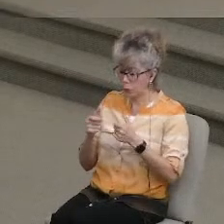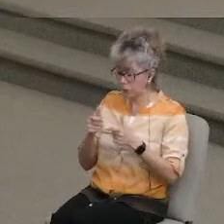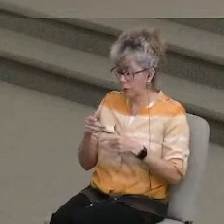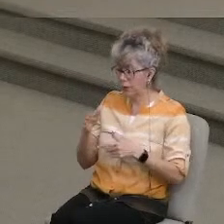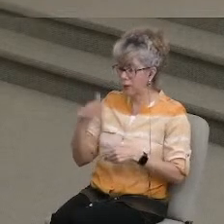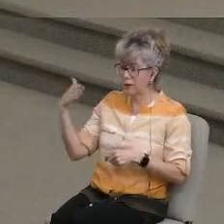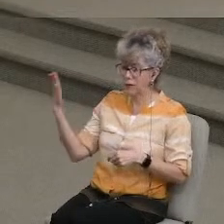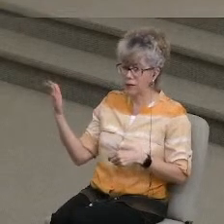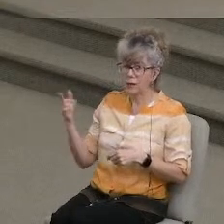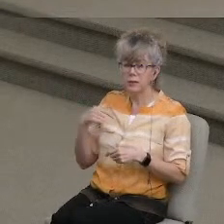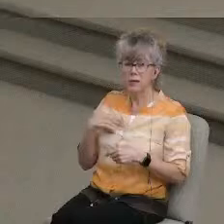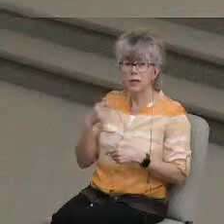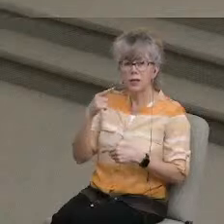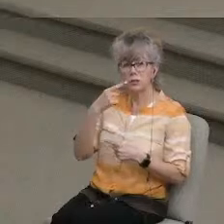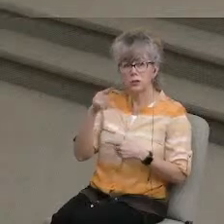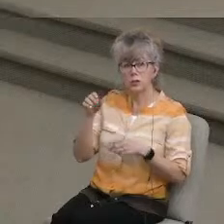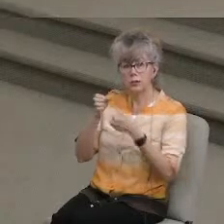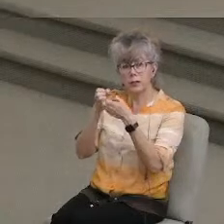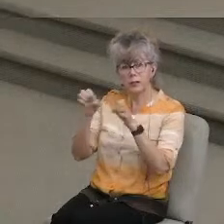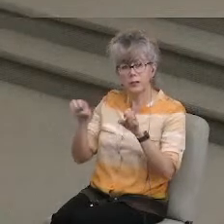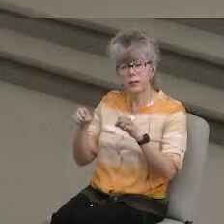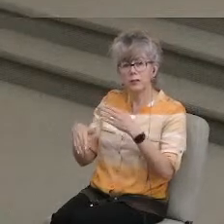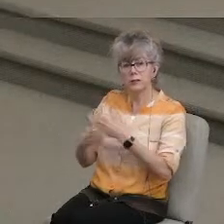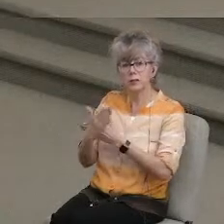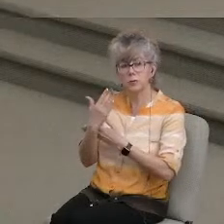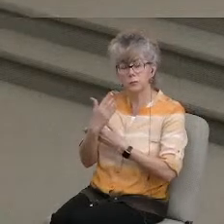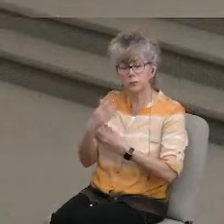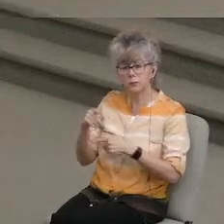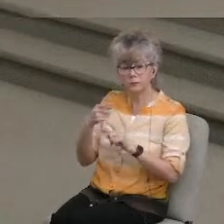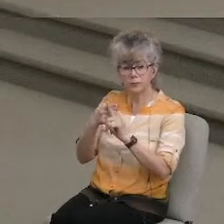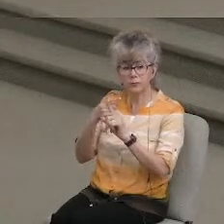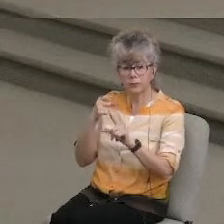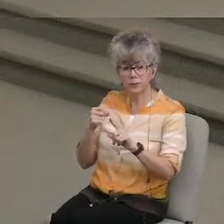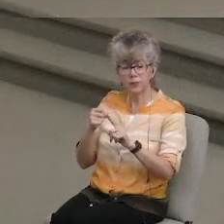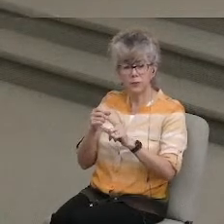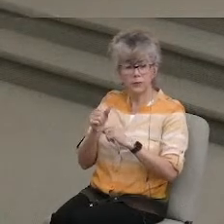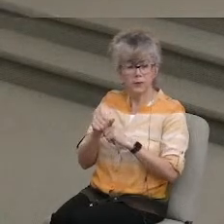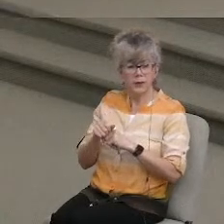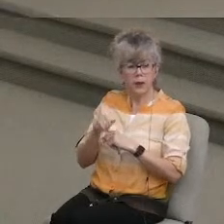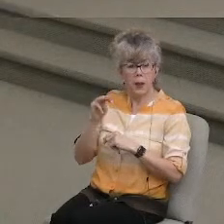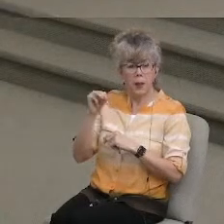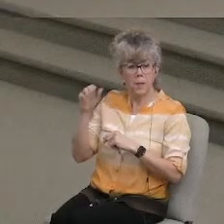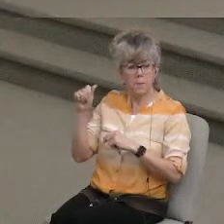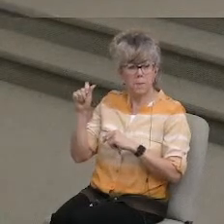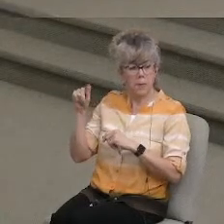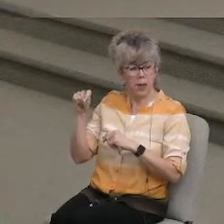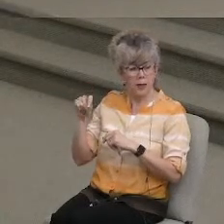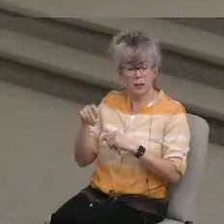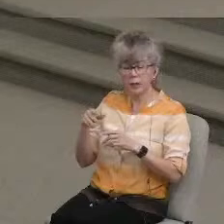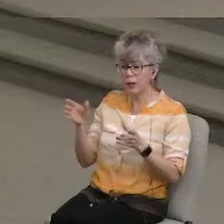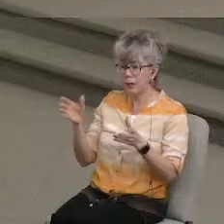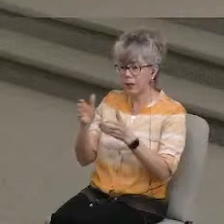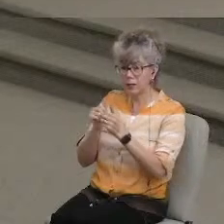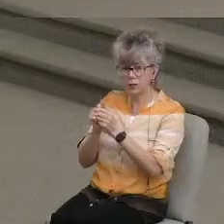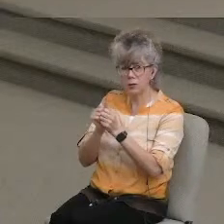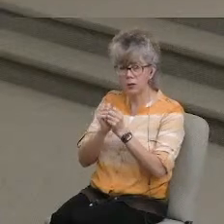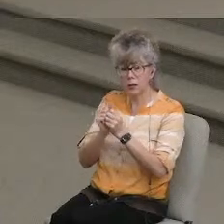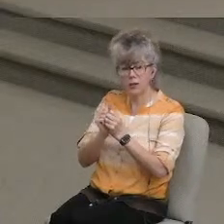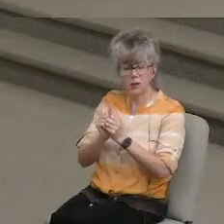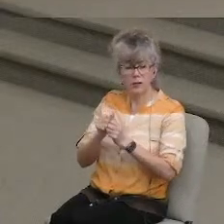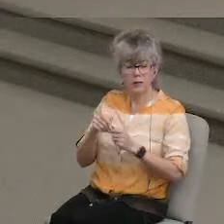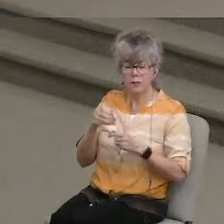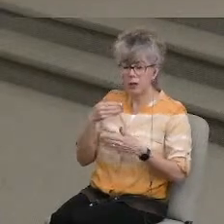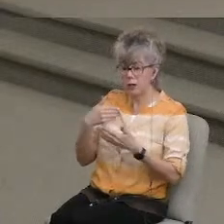I was told I looked like an Easter egg this morning from Matt. Yeah, Matt and Mike got together, but I got news for you